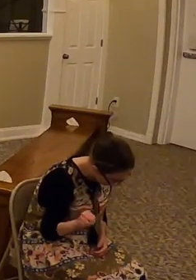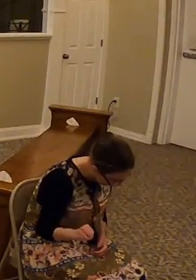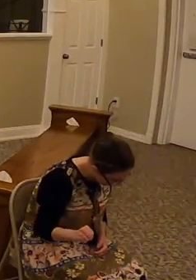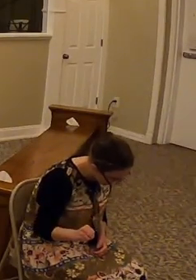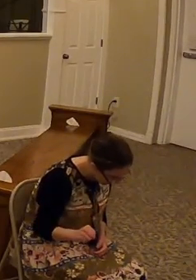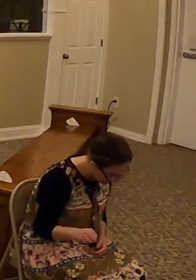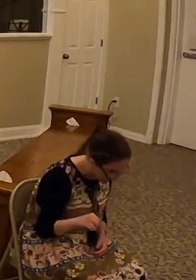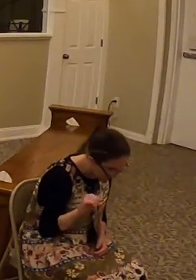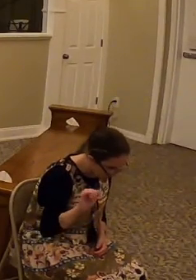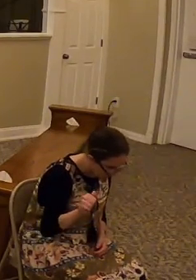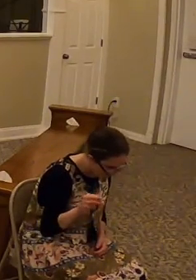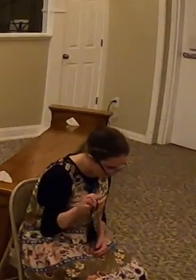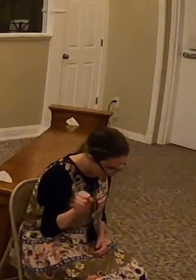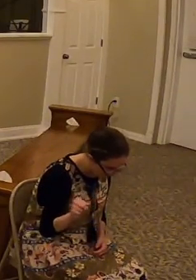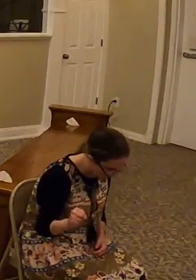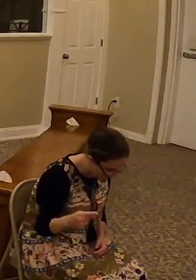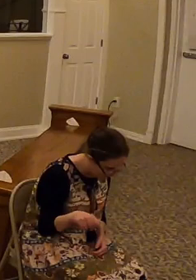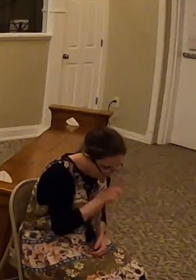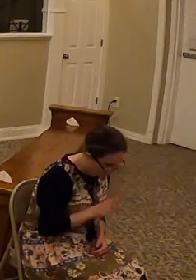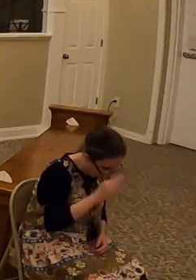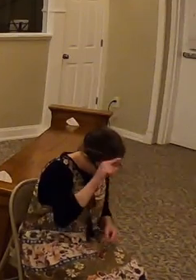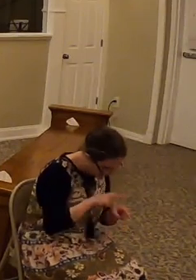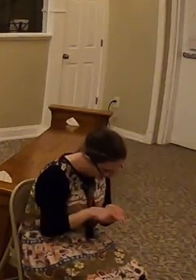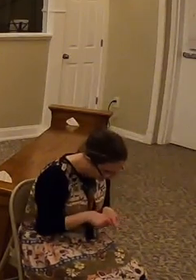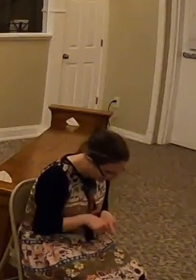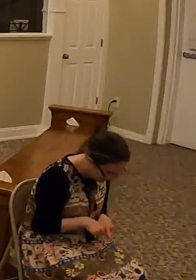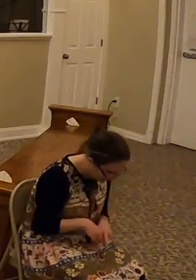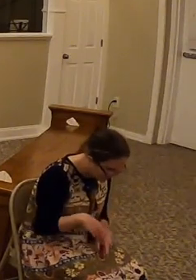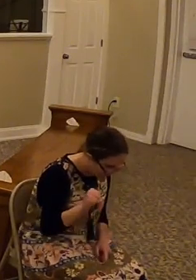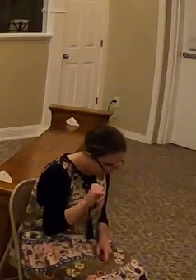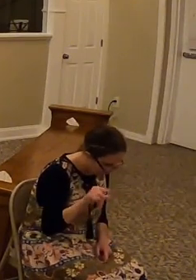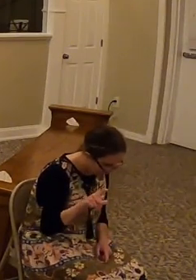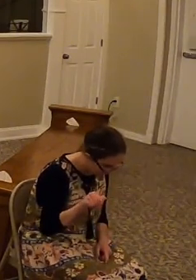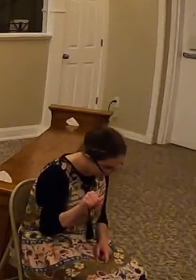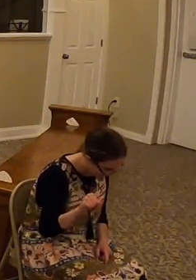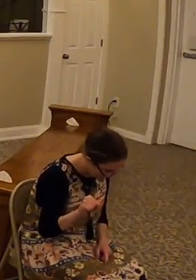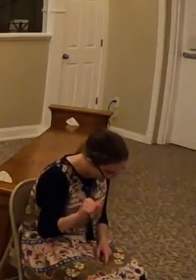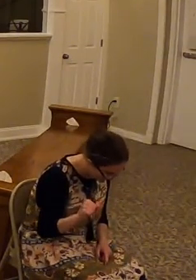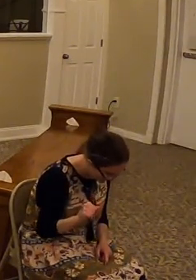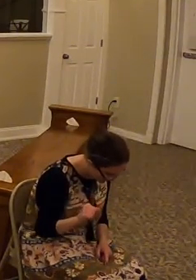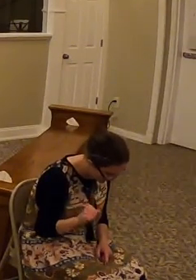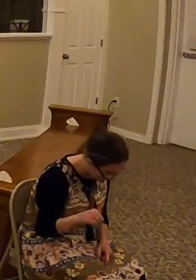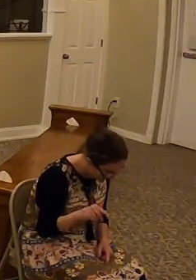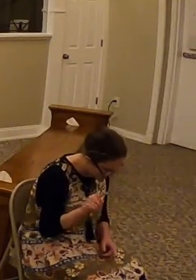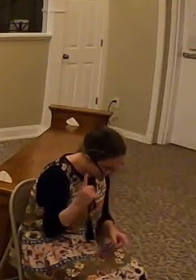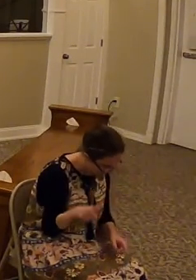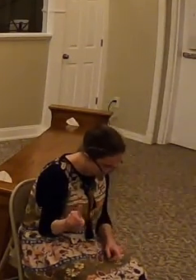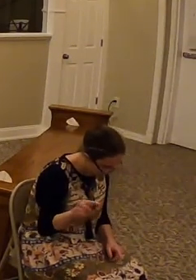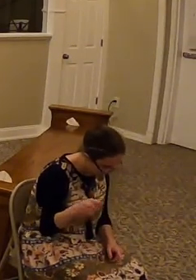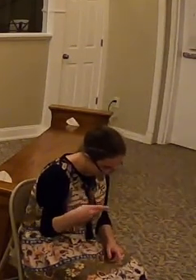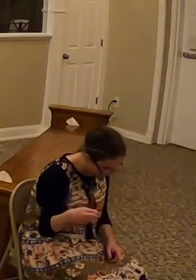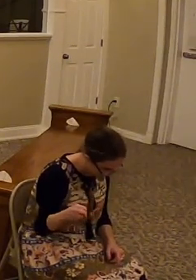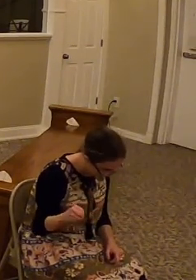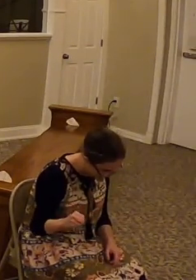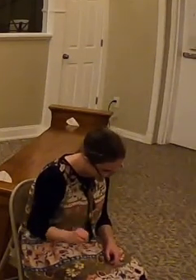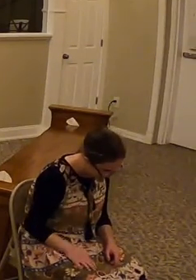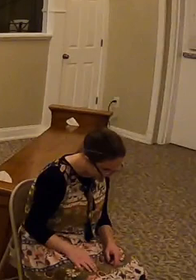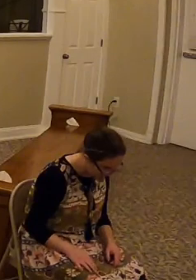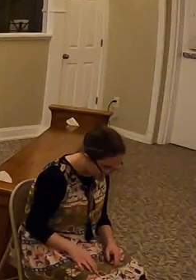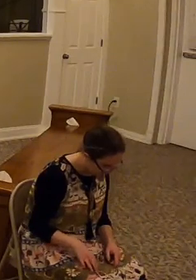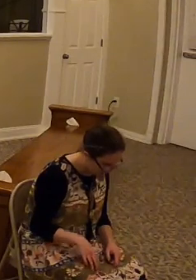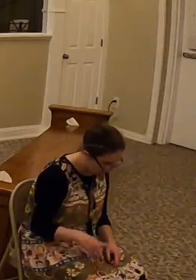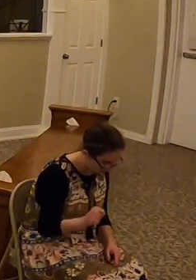Romans 16 and 7. James, the Lord's brother, in Galatians 1, 19. Silvanus, in 1 Thessalonians 1 and 1 and 2 and